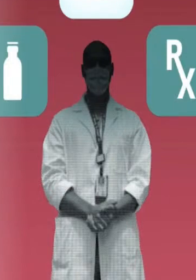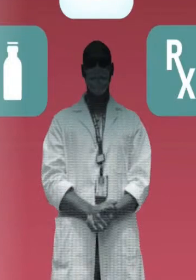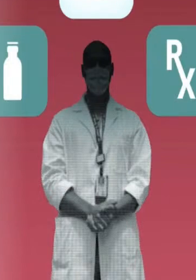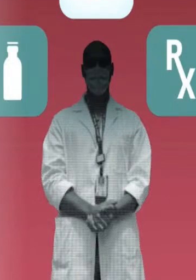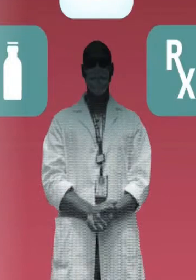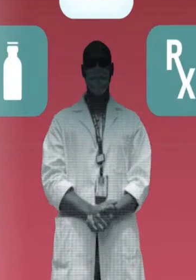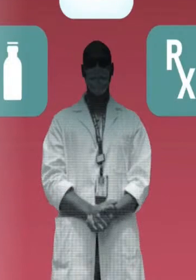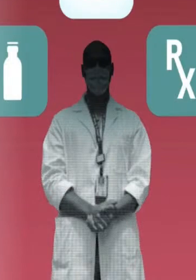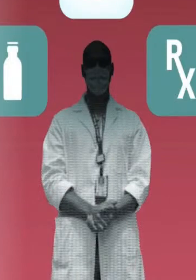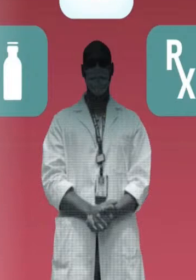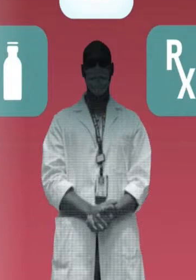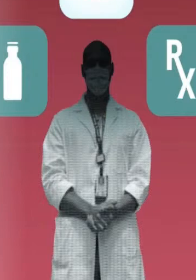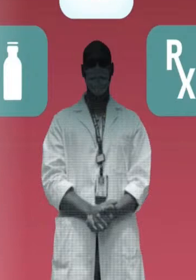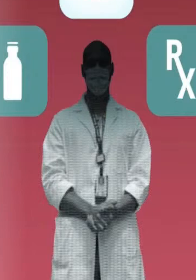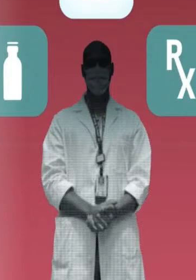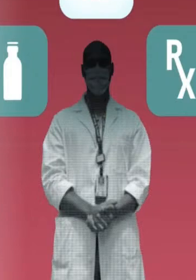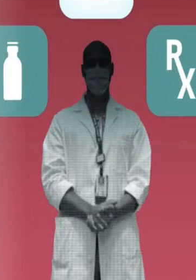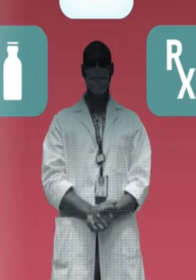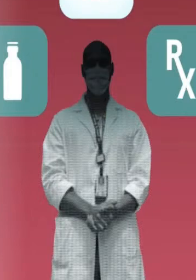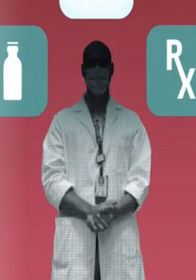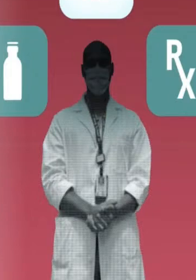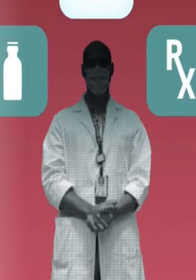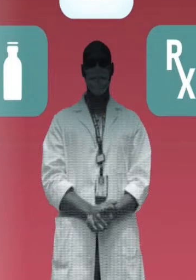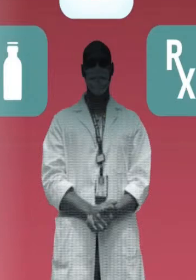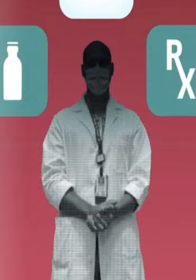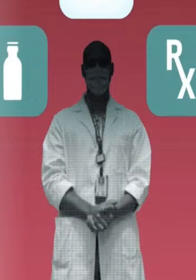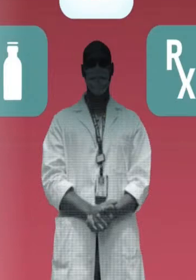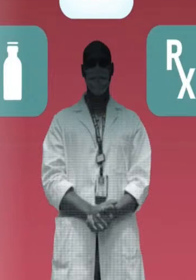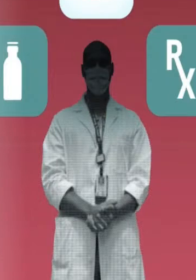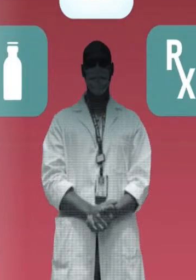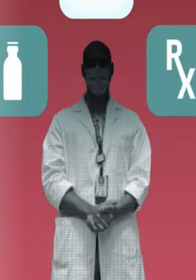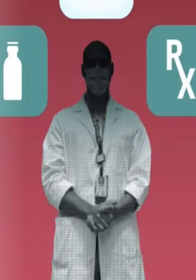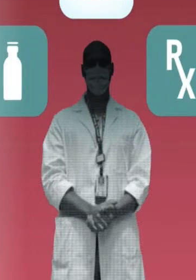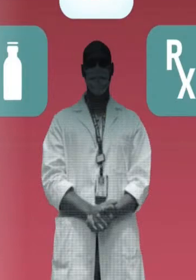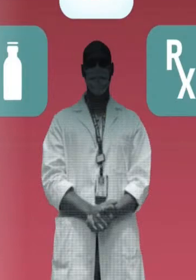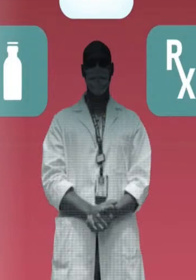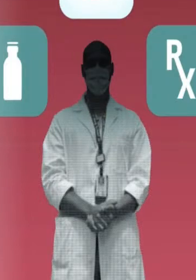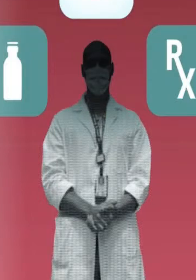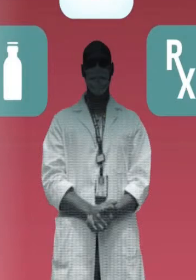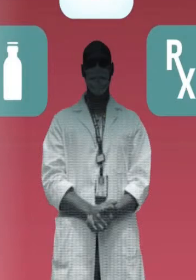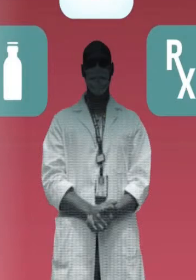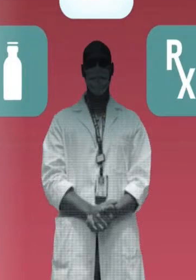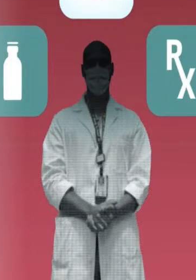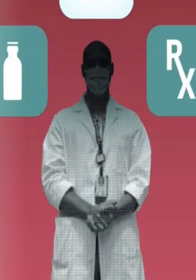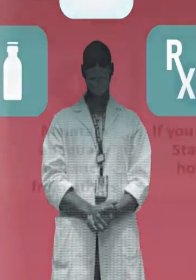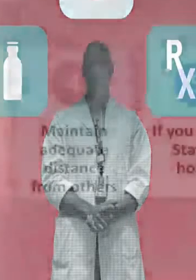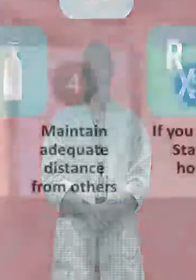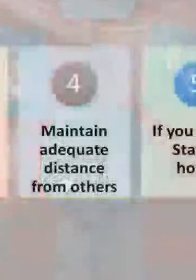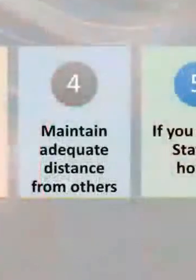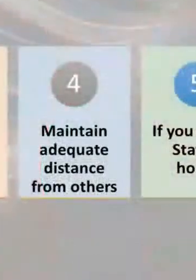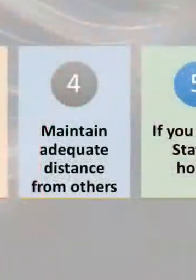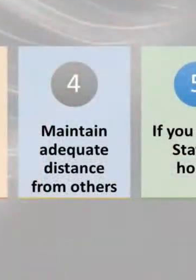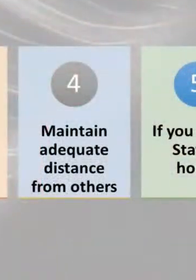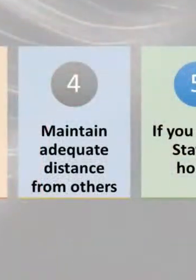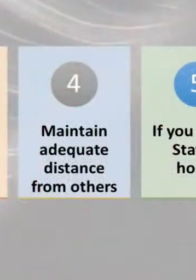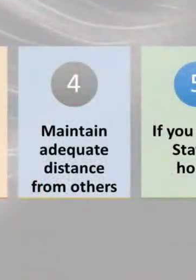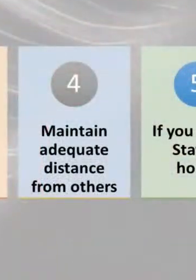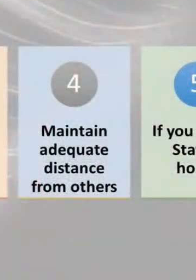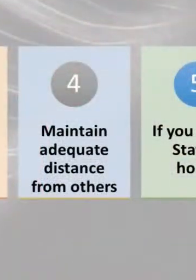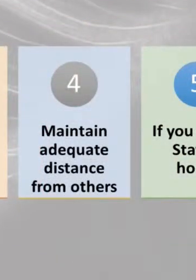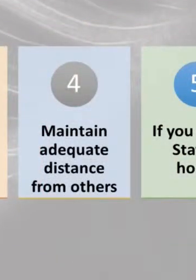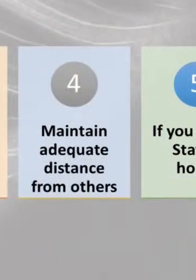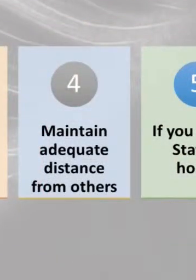also be given some vitamin cocktails and medications to protect your stomach. But the most important